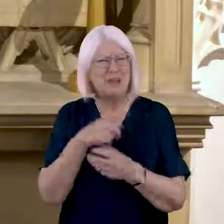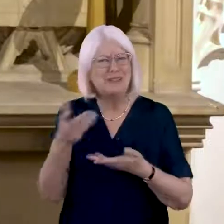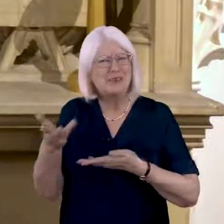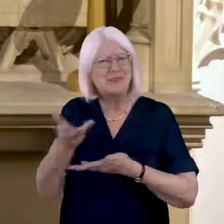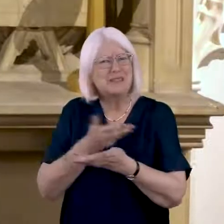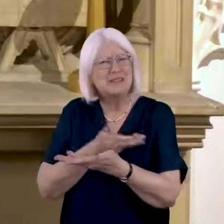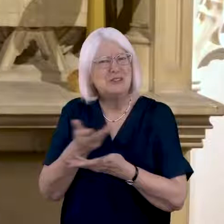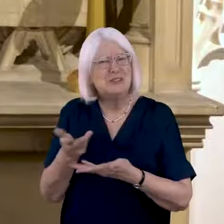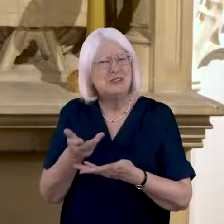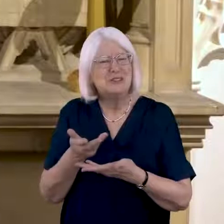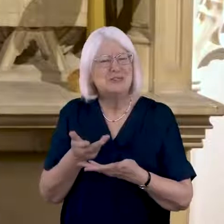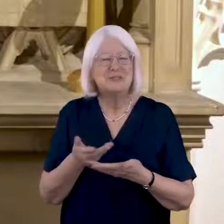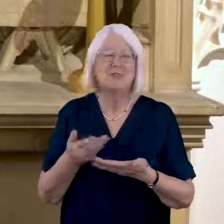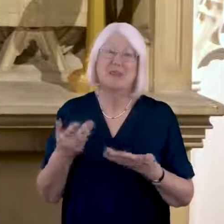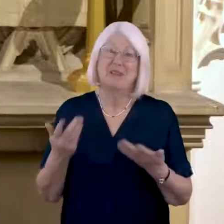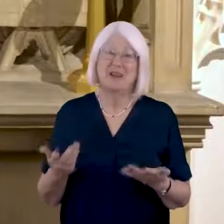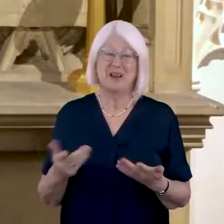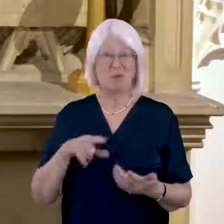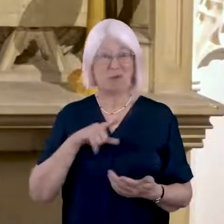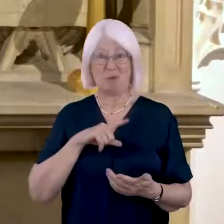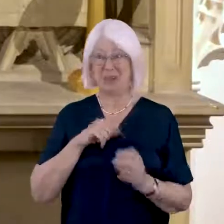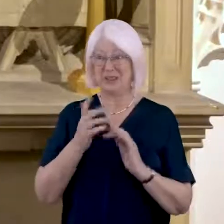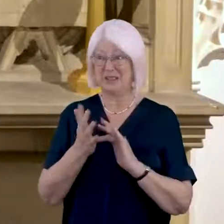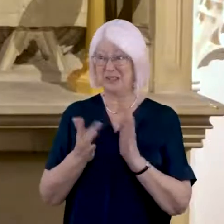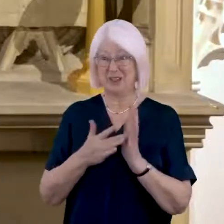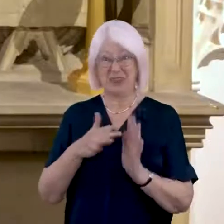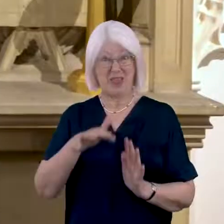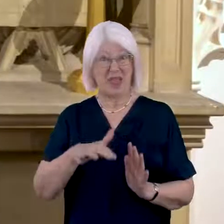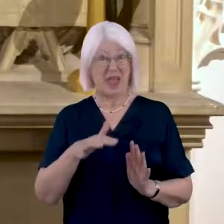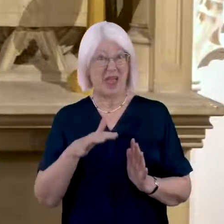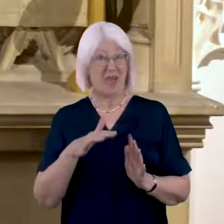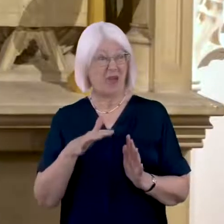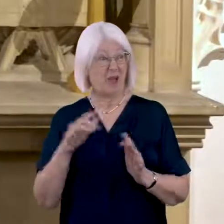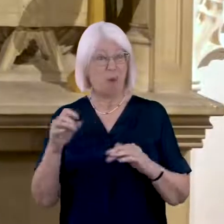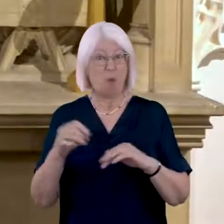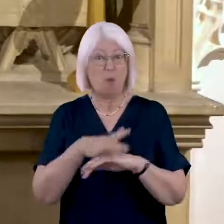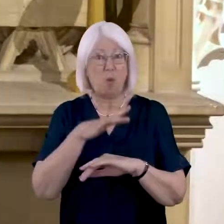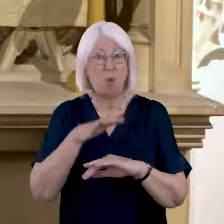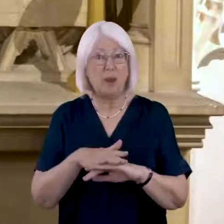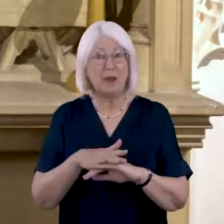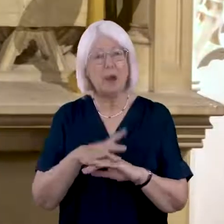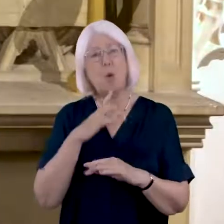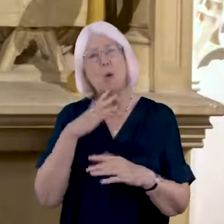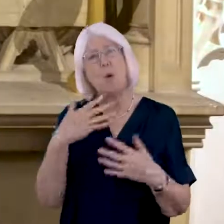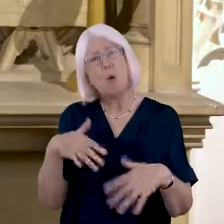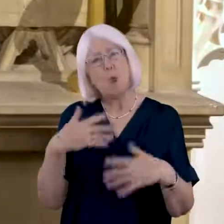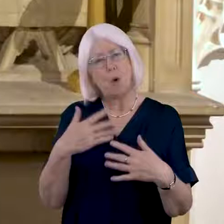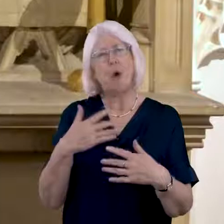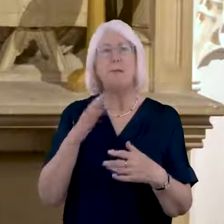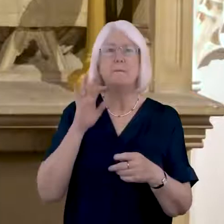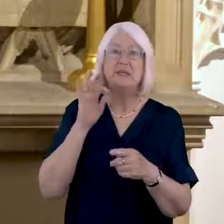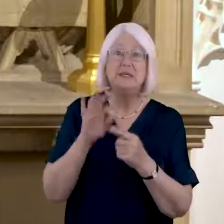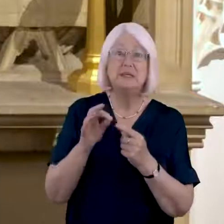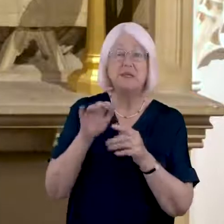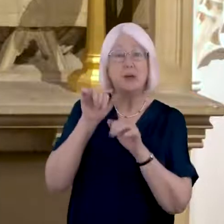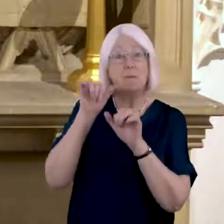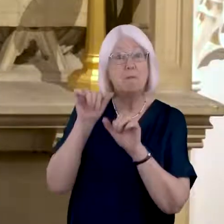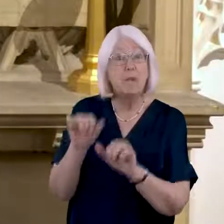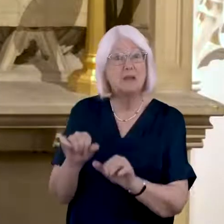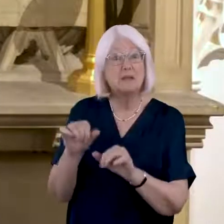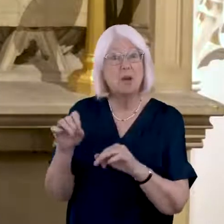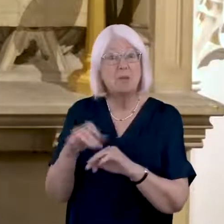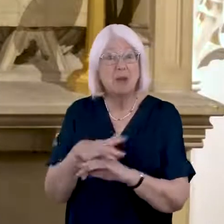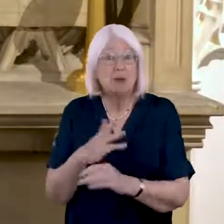to make much of the fact that Jesus is at a wedding in the first place, as if this somehow bestows particular blessing on marriage in